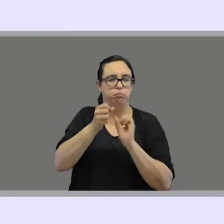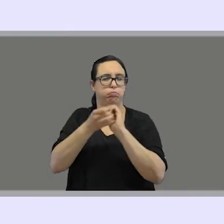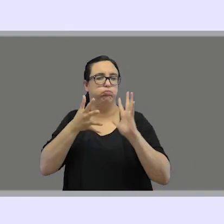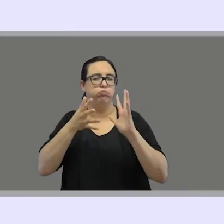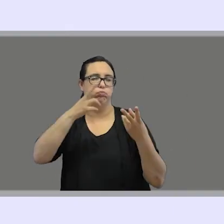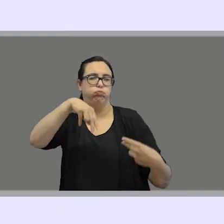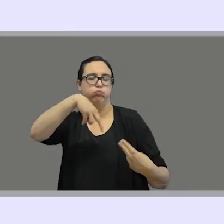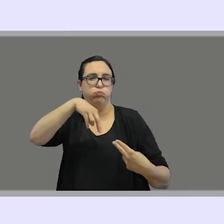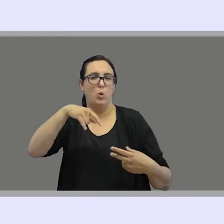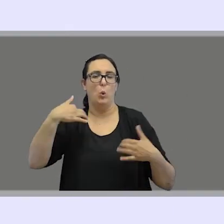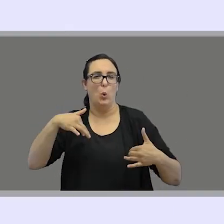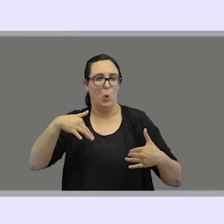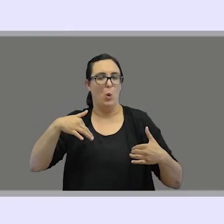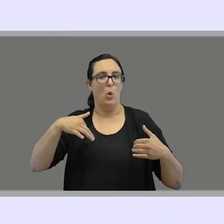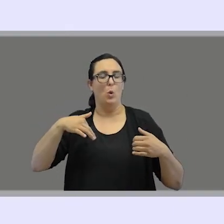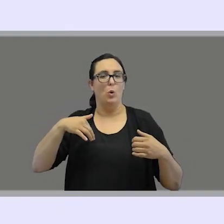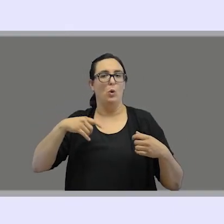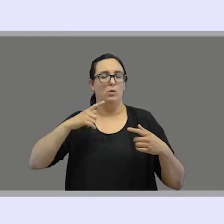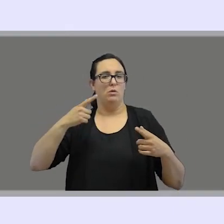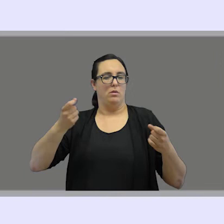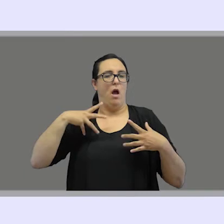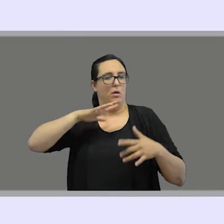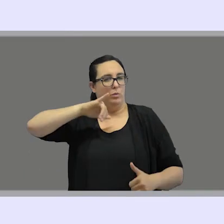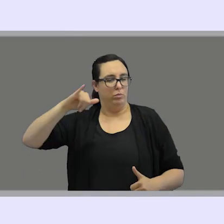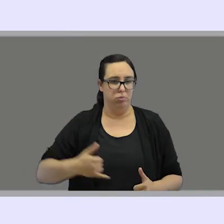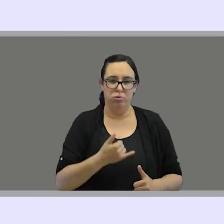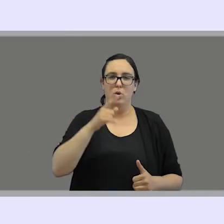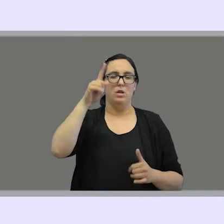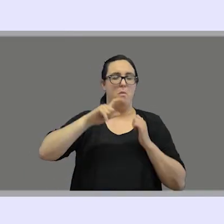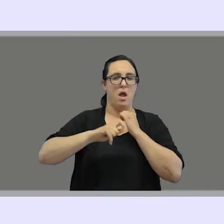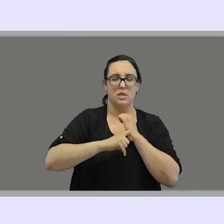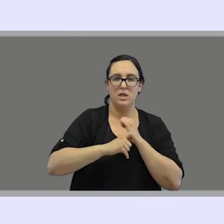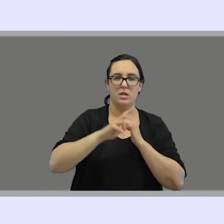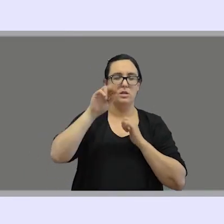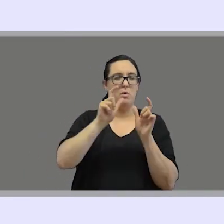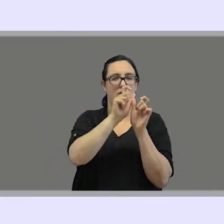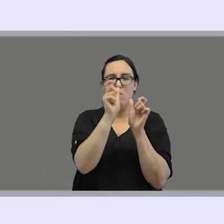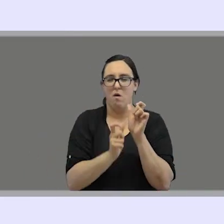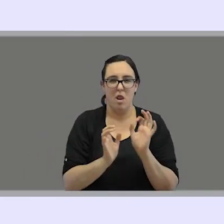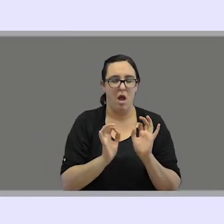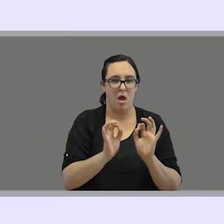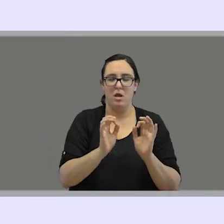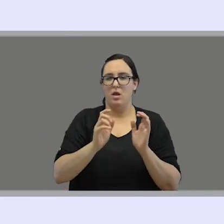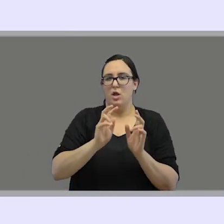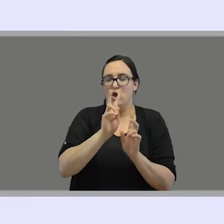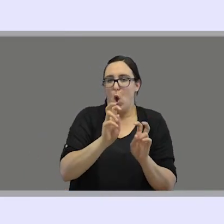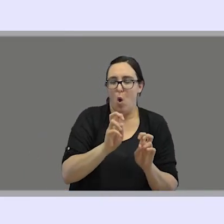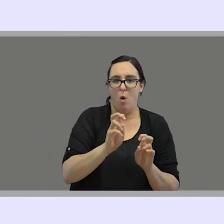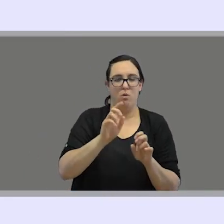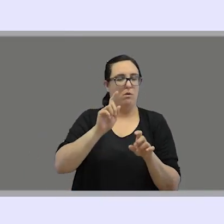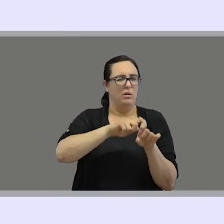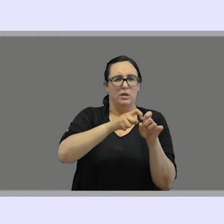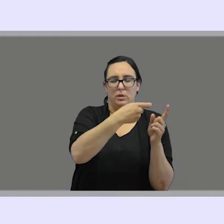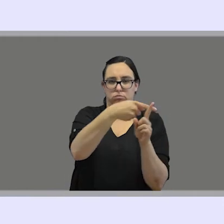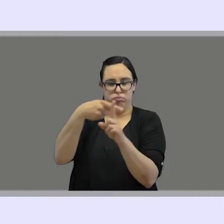a very demanding interpreting task in terms of neologisms, strategies, and different characteristics,